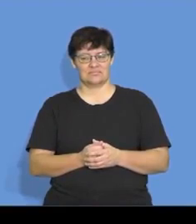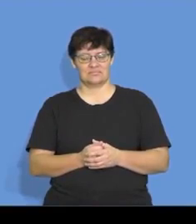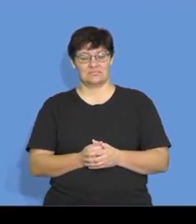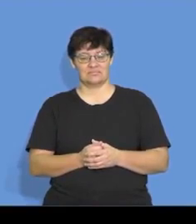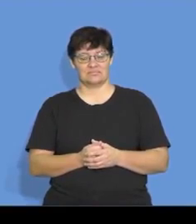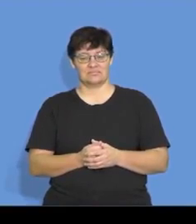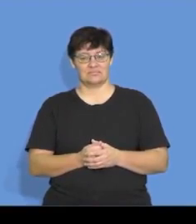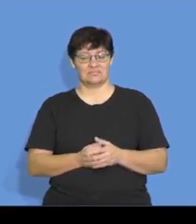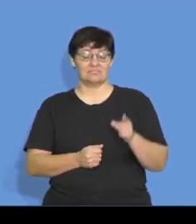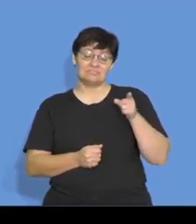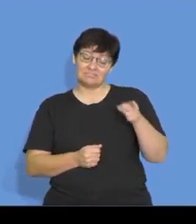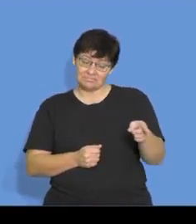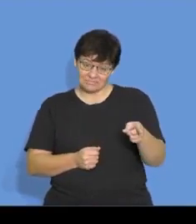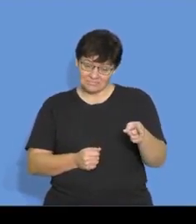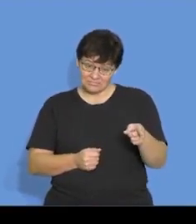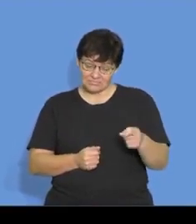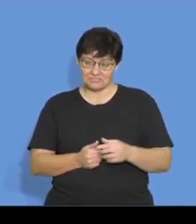When we're looking at the periodic system,